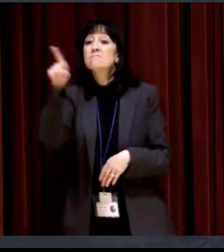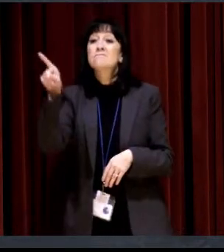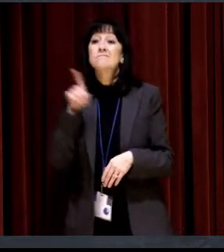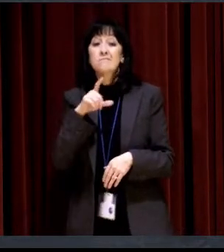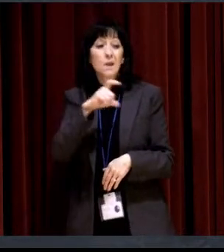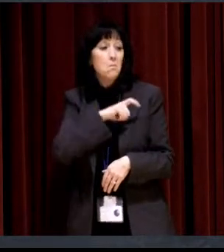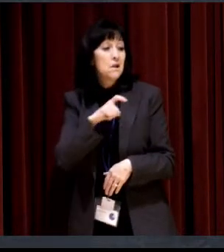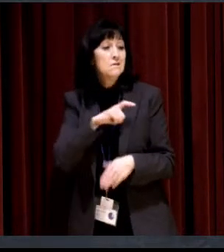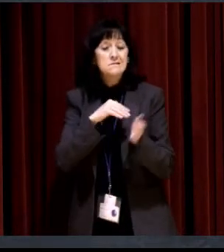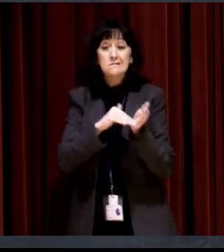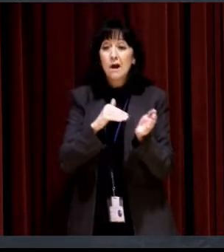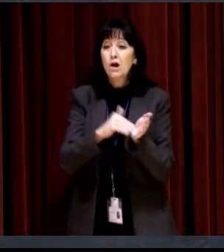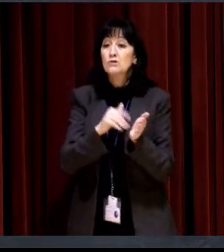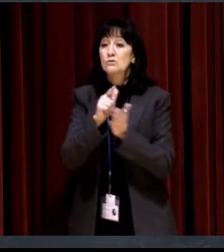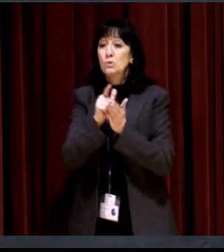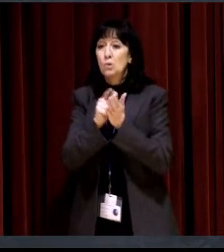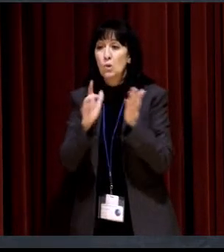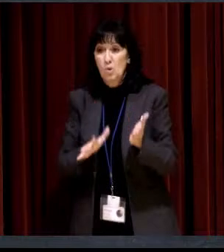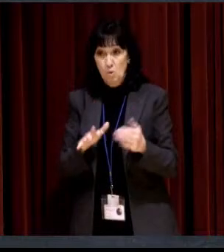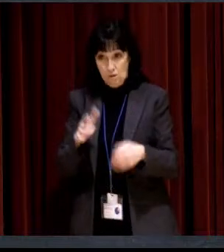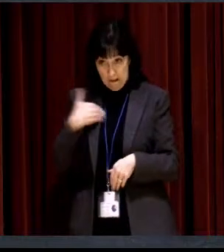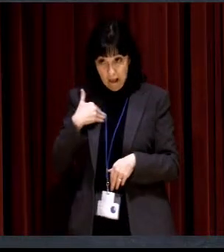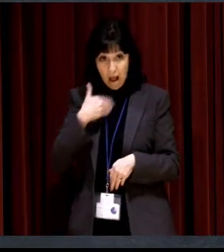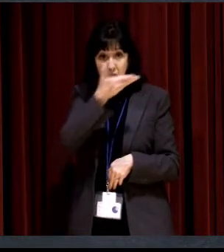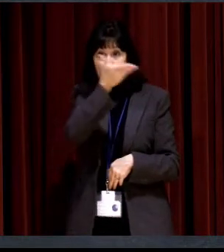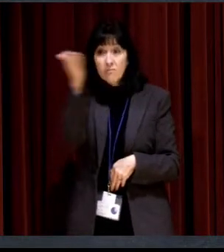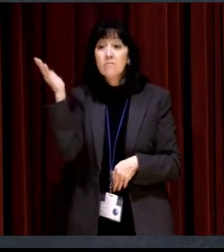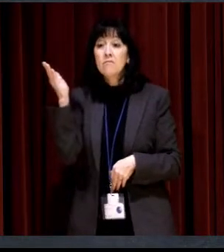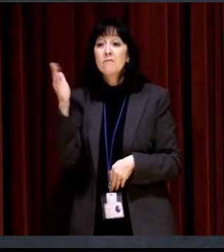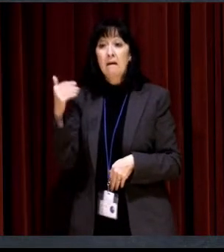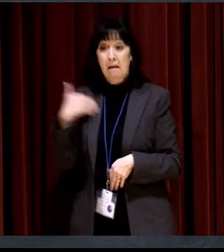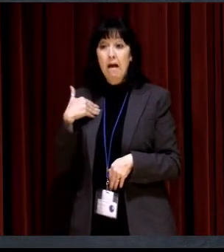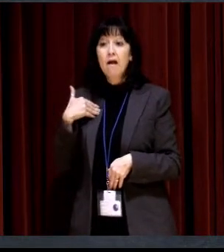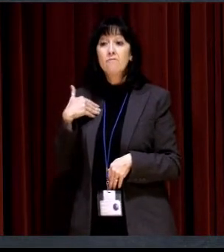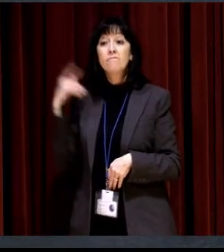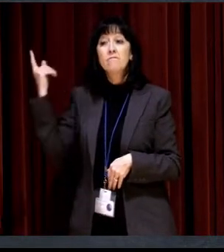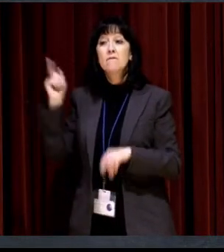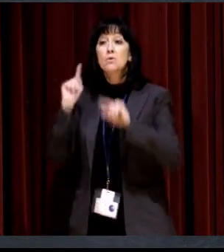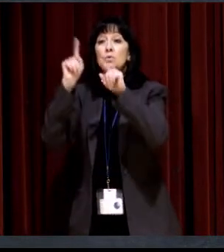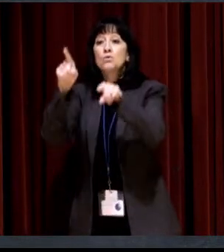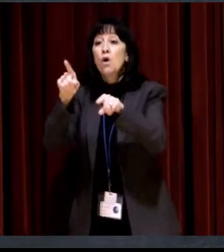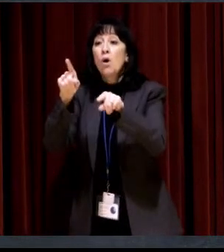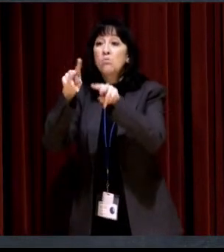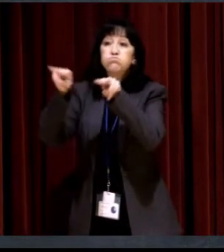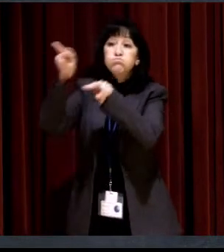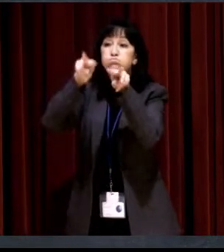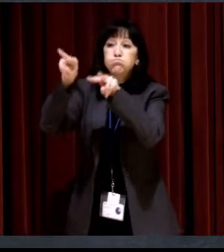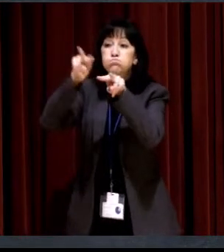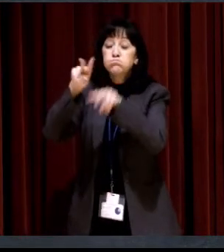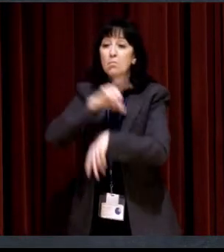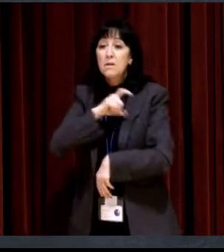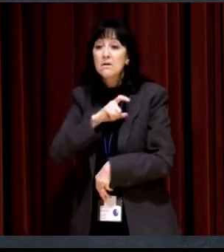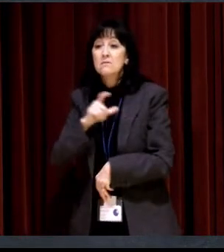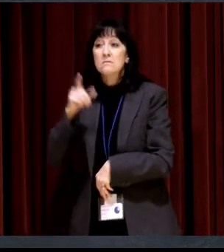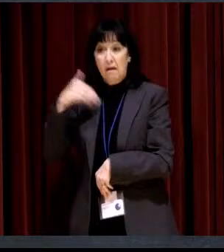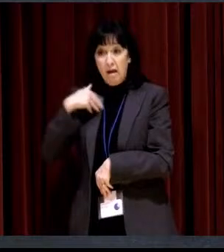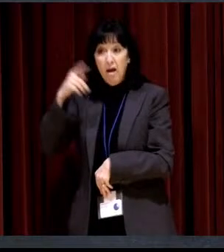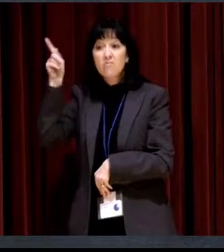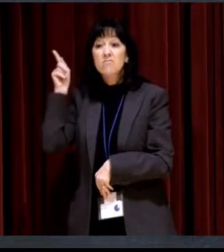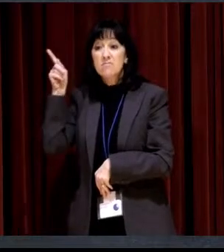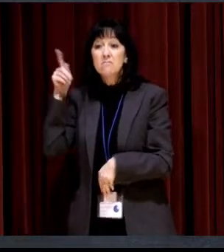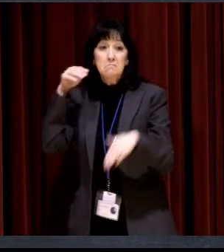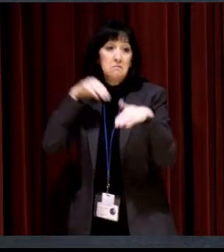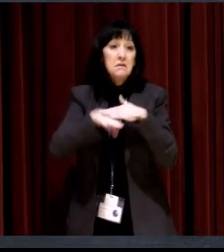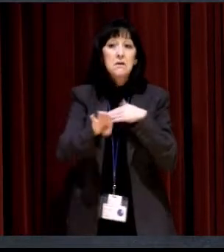correctly, right? We already have observations, announced and unannounced observations. So with these additional